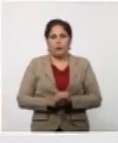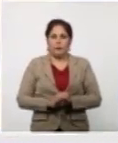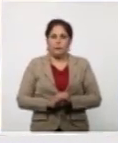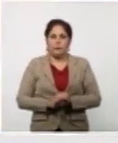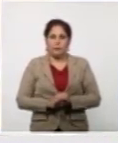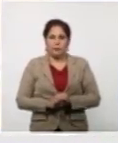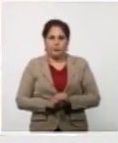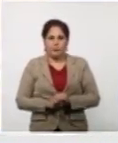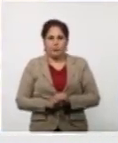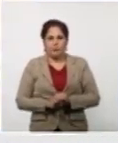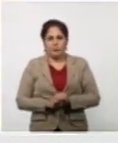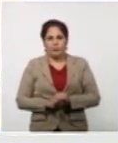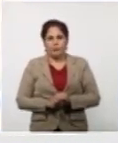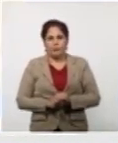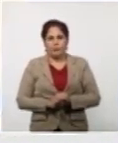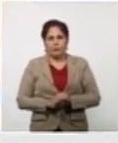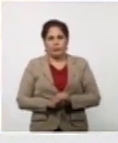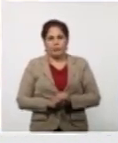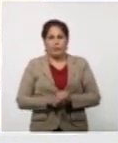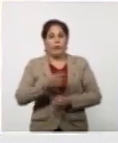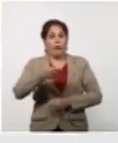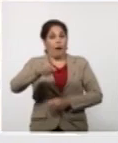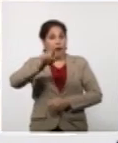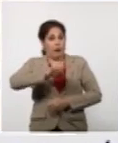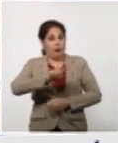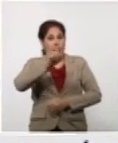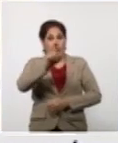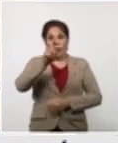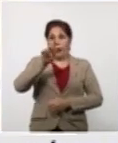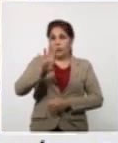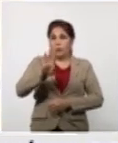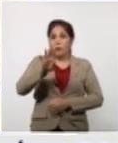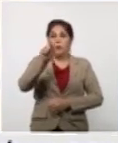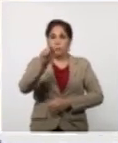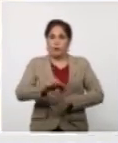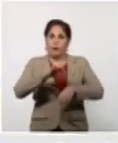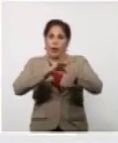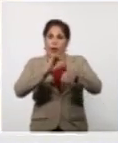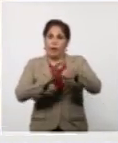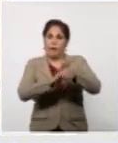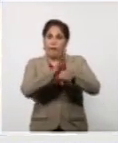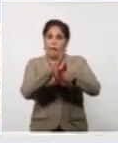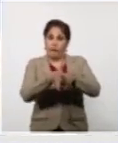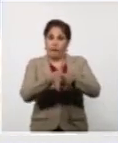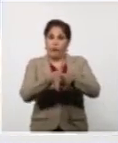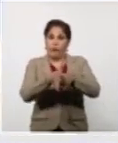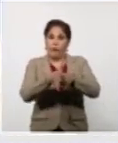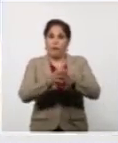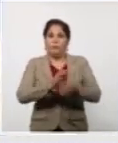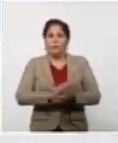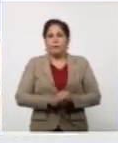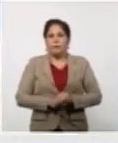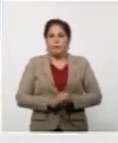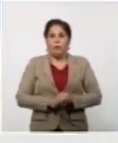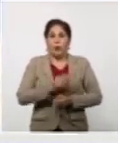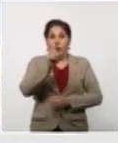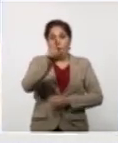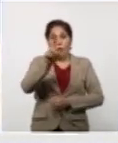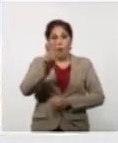are male, and this makes that the male sex accounts for